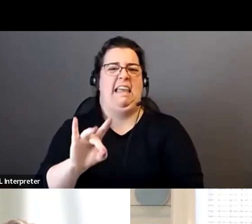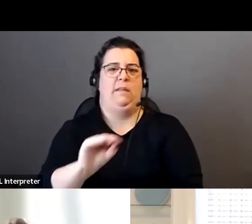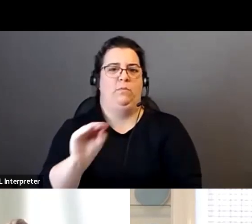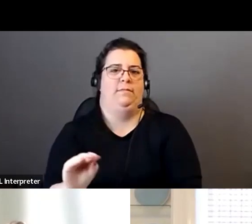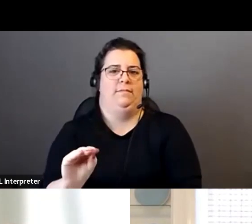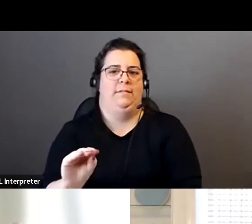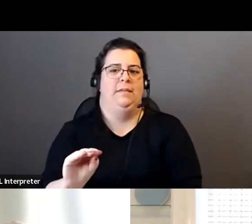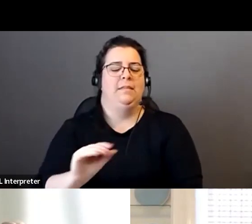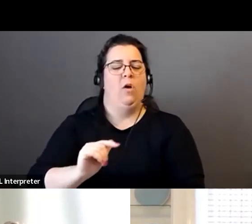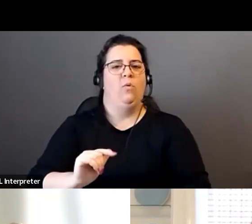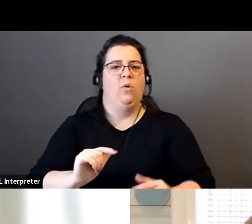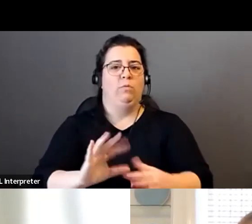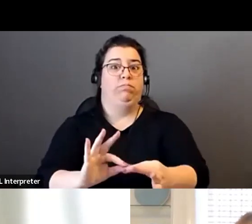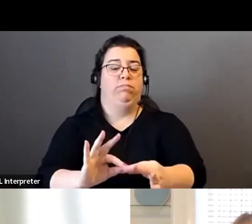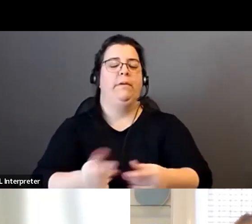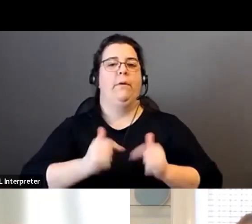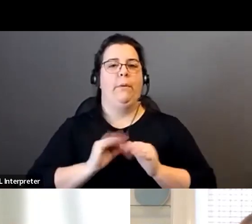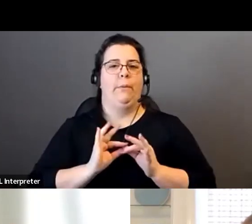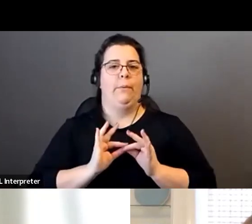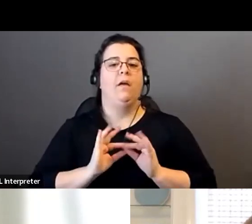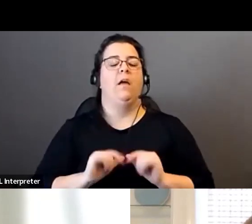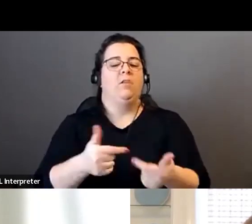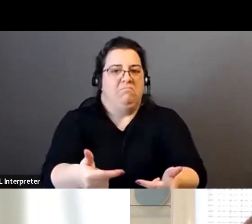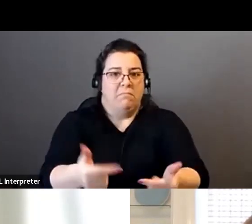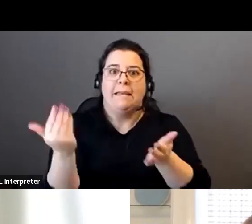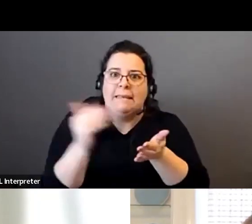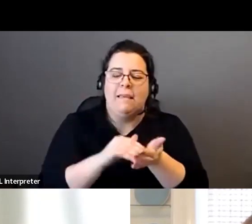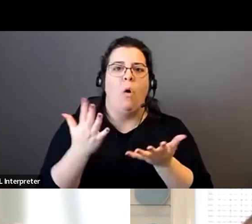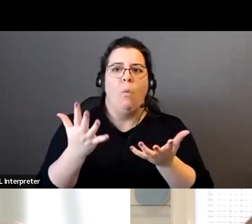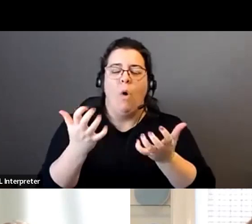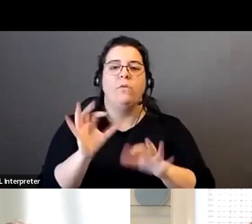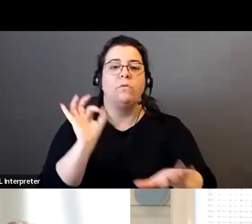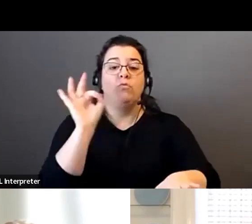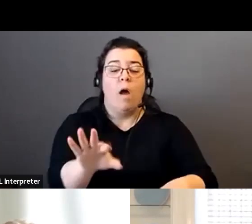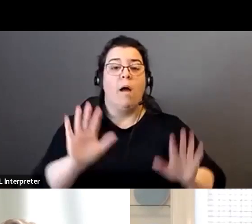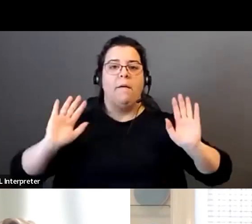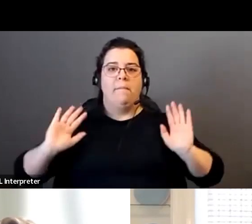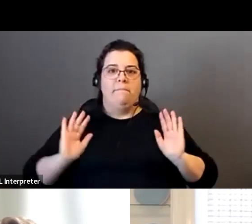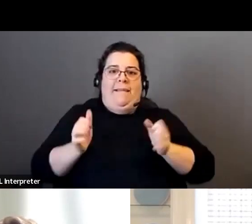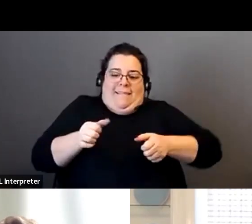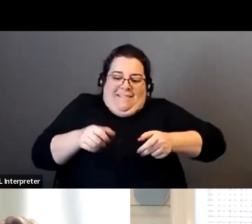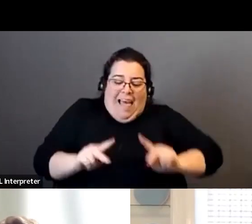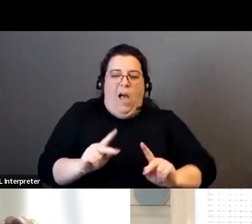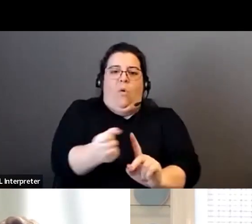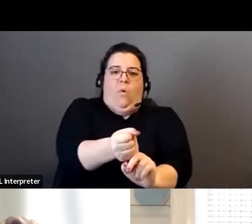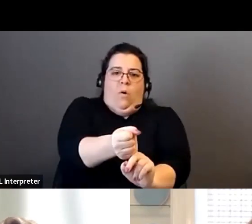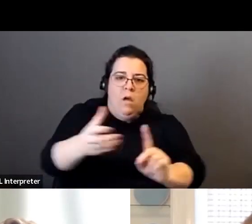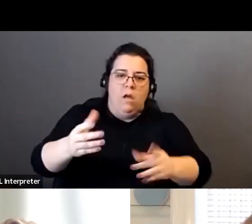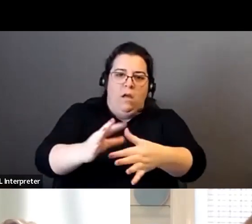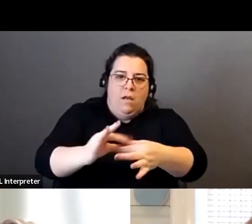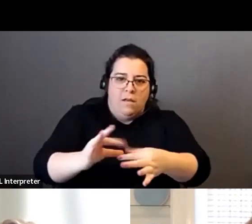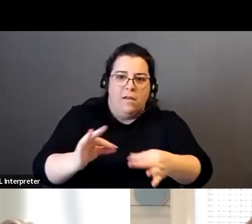back. Give them space. Give them space, because the more they talk, if you're a